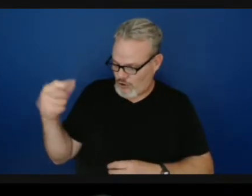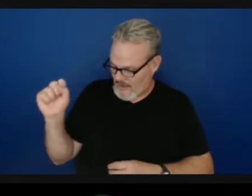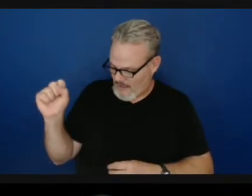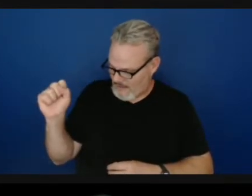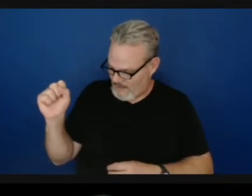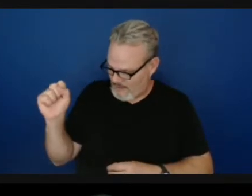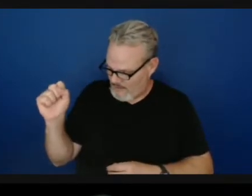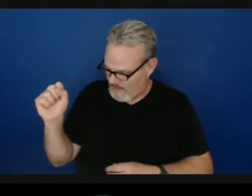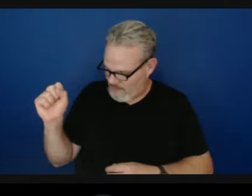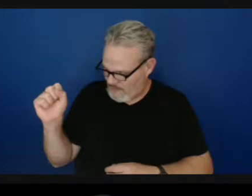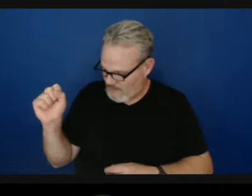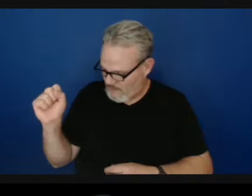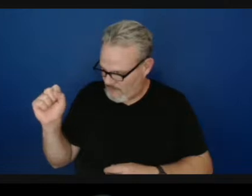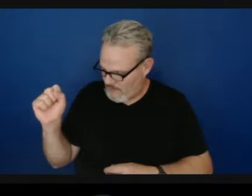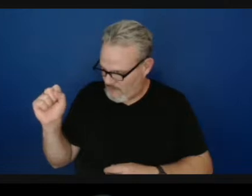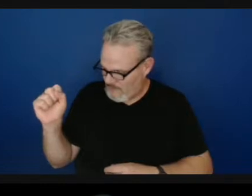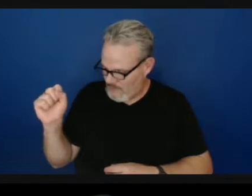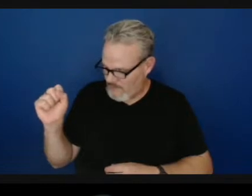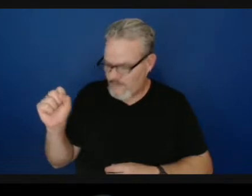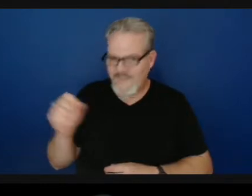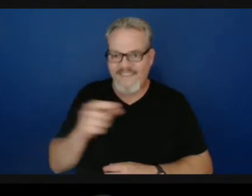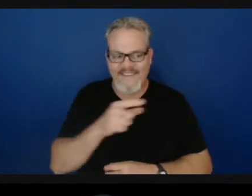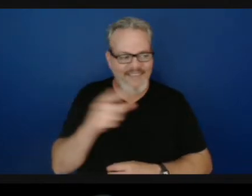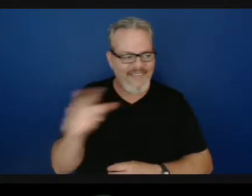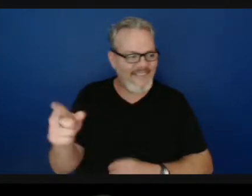area, they note that while